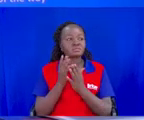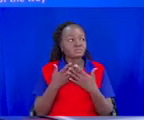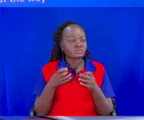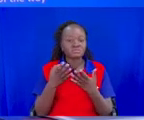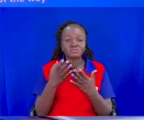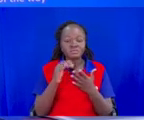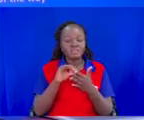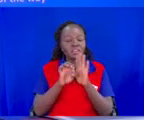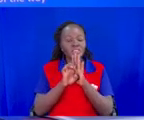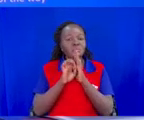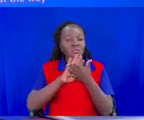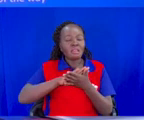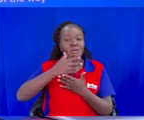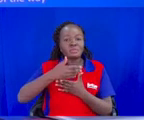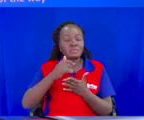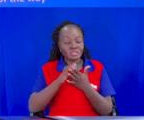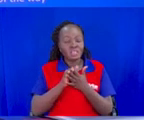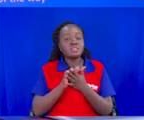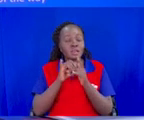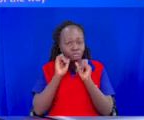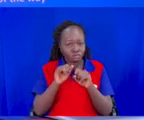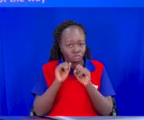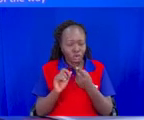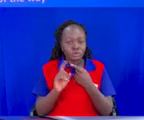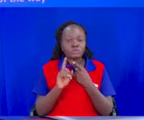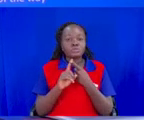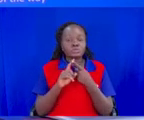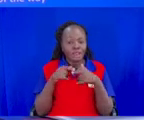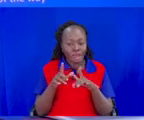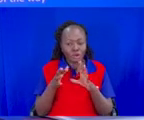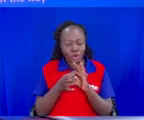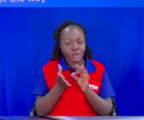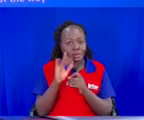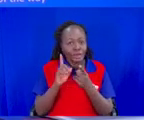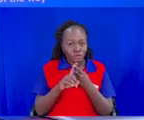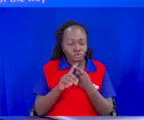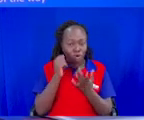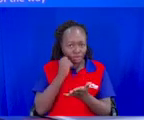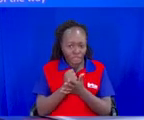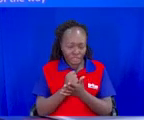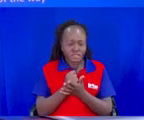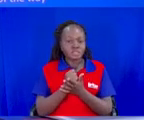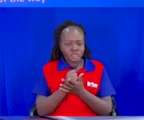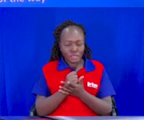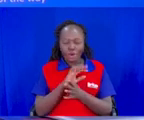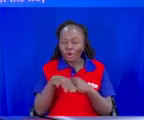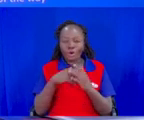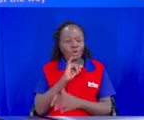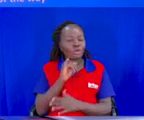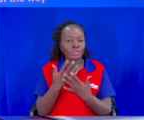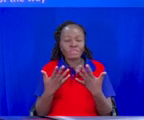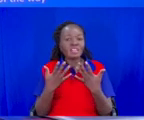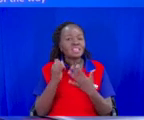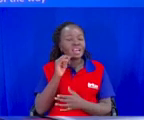laptops, laptops that are enabled to VPNs to allow them to connect back to the office. All of this infrastructure is IT